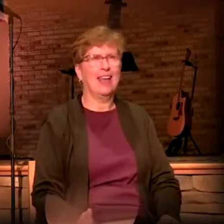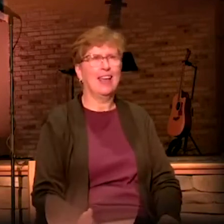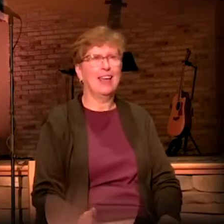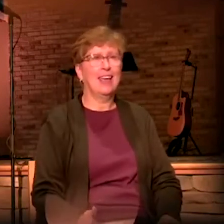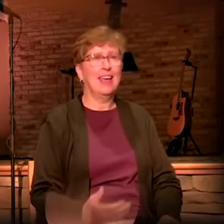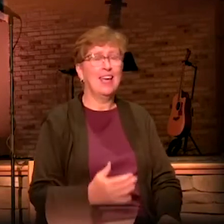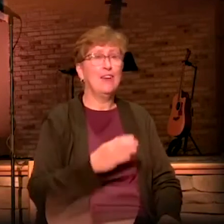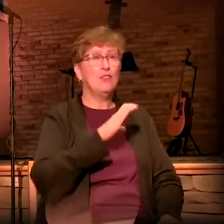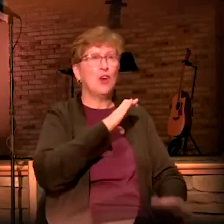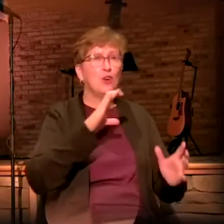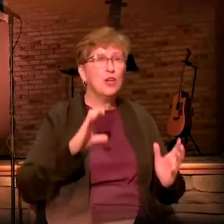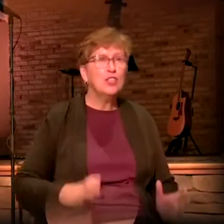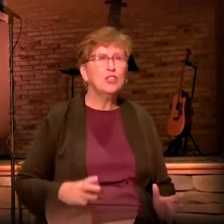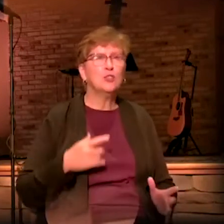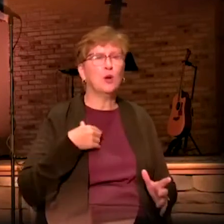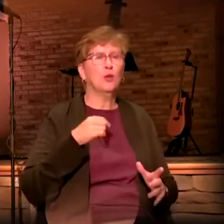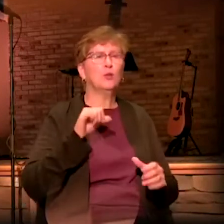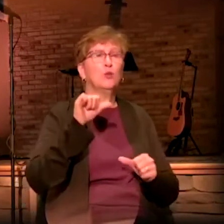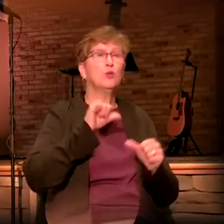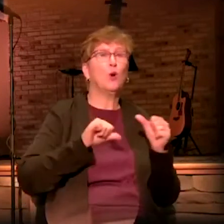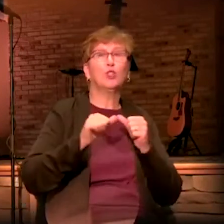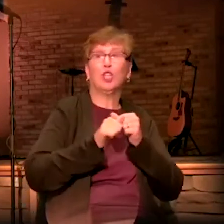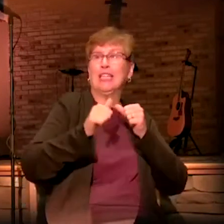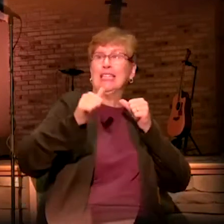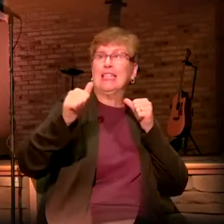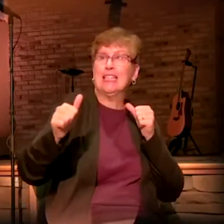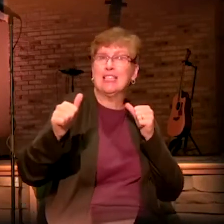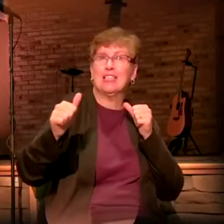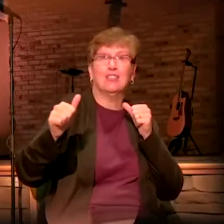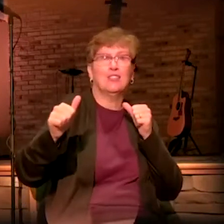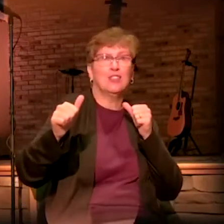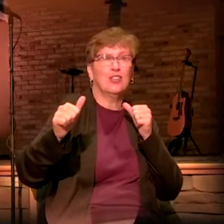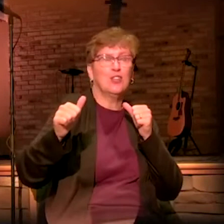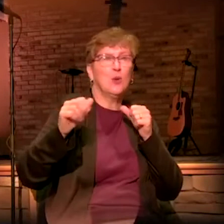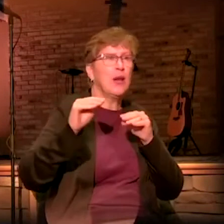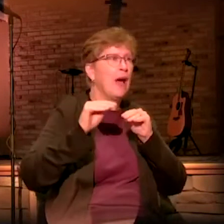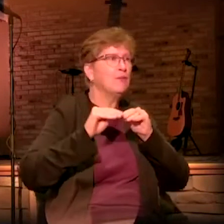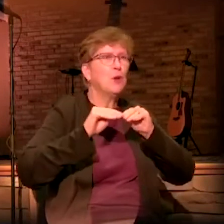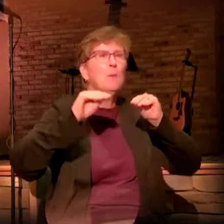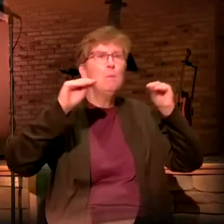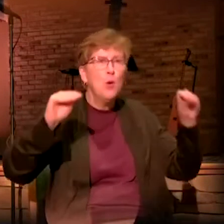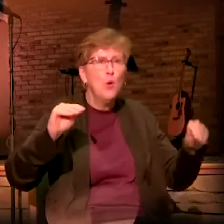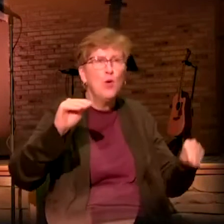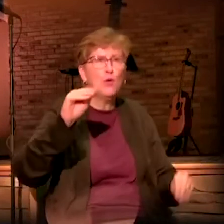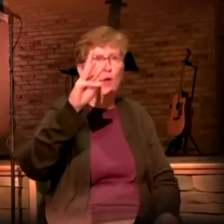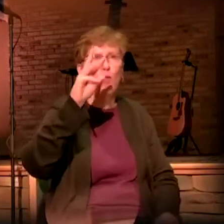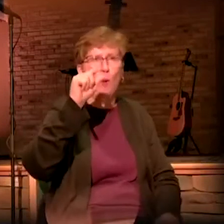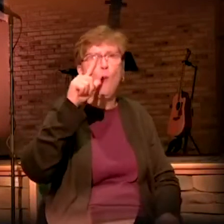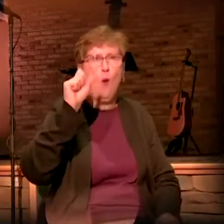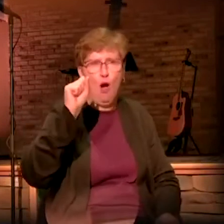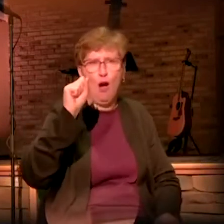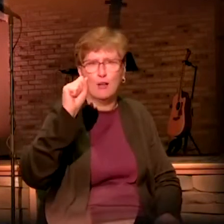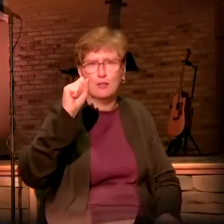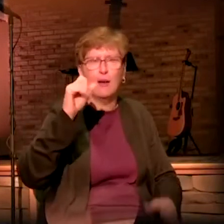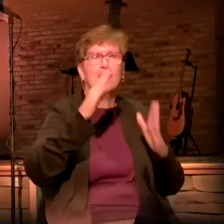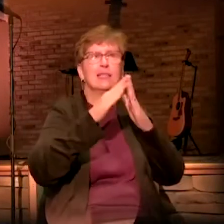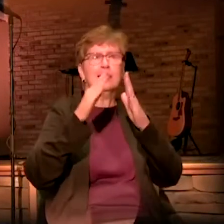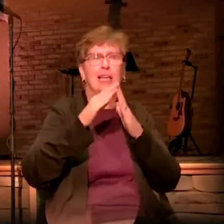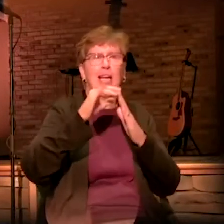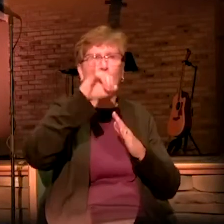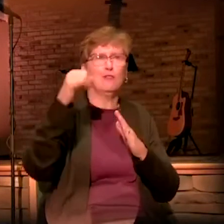Christians were to socially distance, you would have to move the walls of the city of Jerusalem